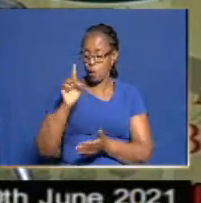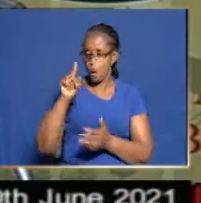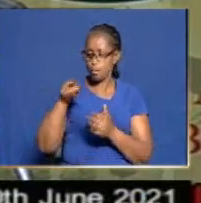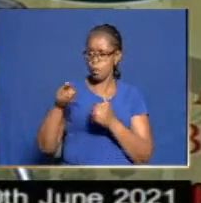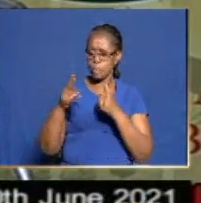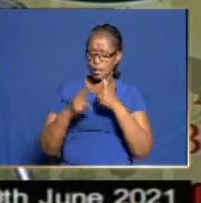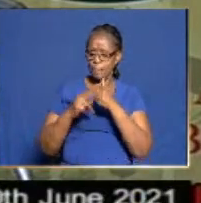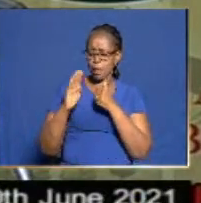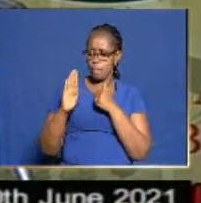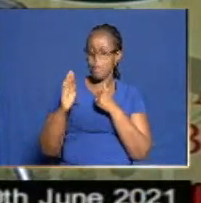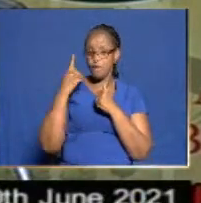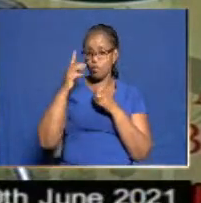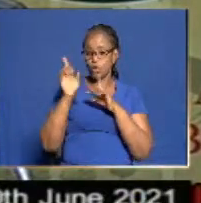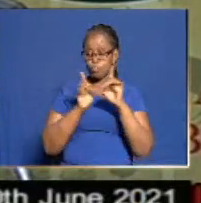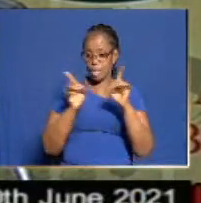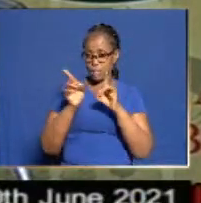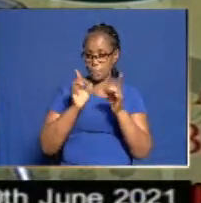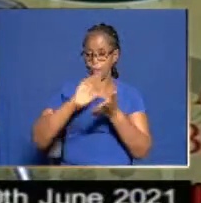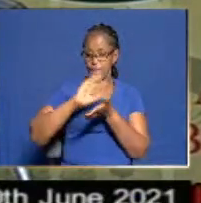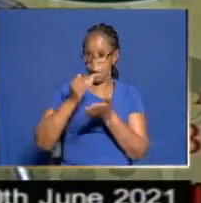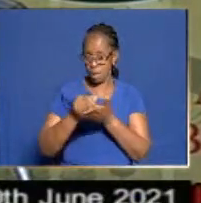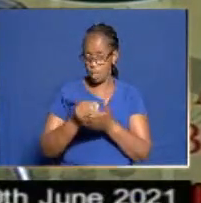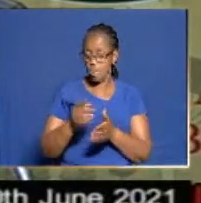₦1.7 billion for the Tourism Fund,